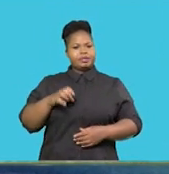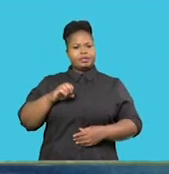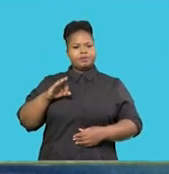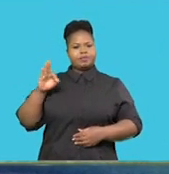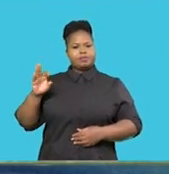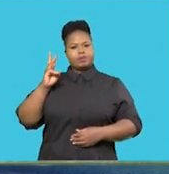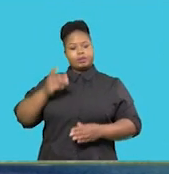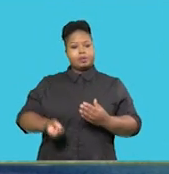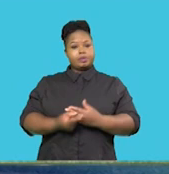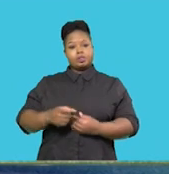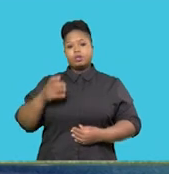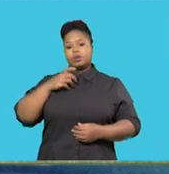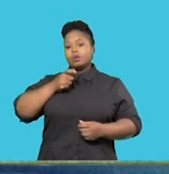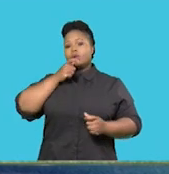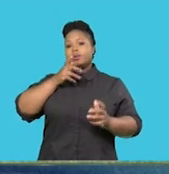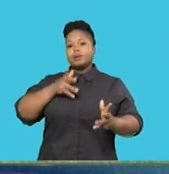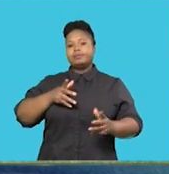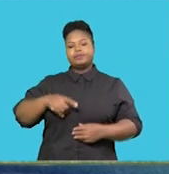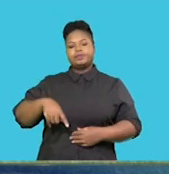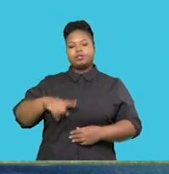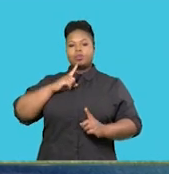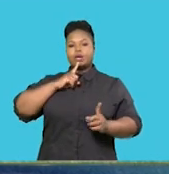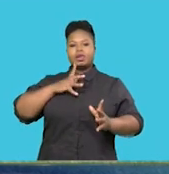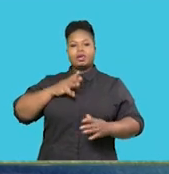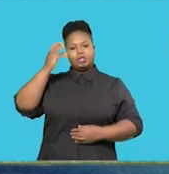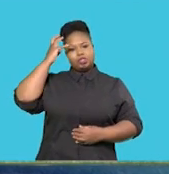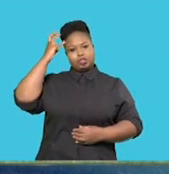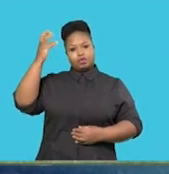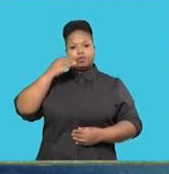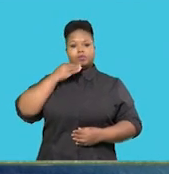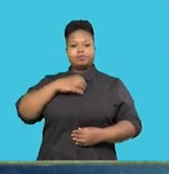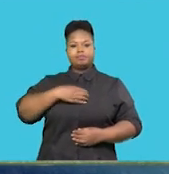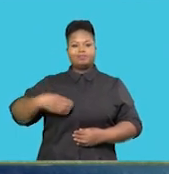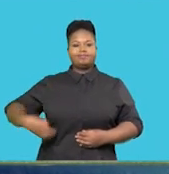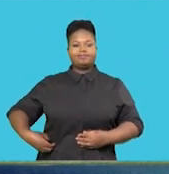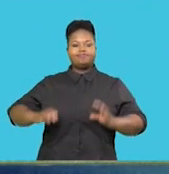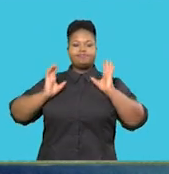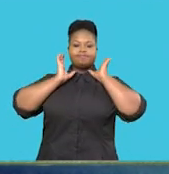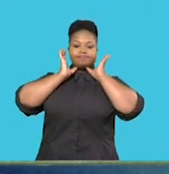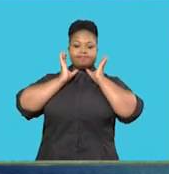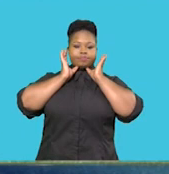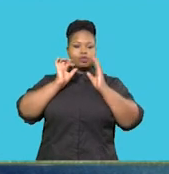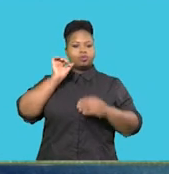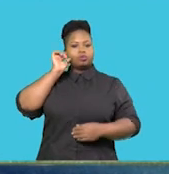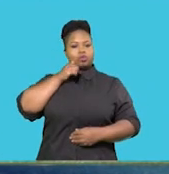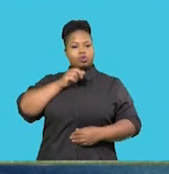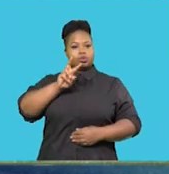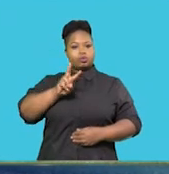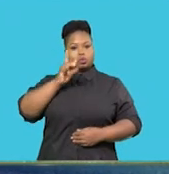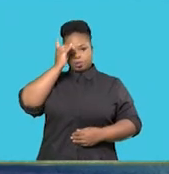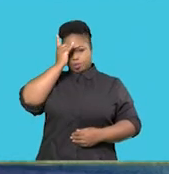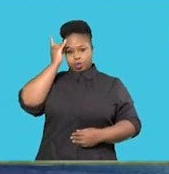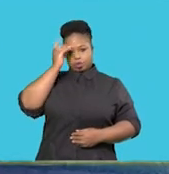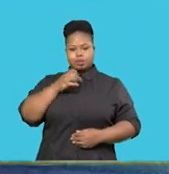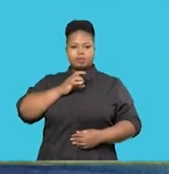to be addressed by the Commander-in-Chief and the President of the EFF, Uchulia Silo Malema, tomorrow on the 2nd of March, Saturday at